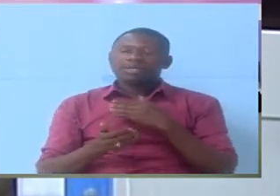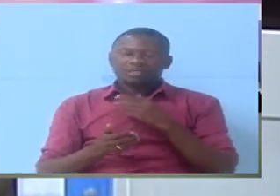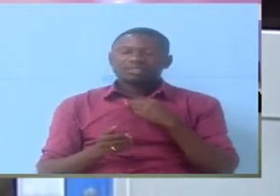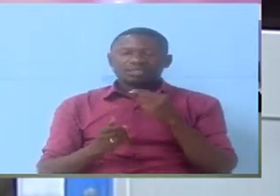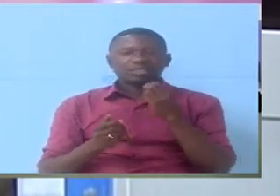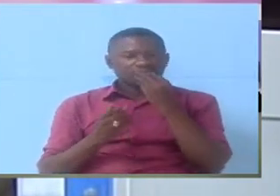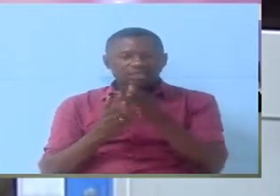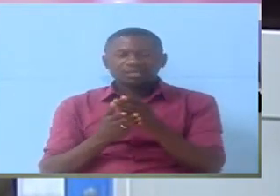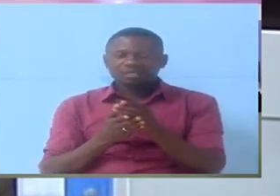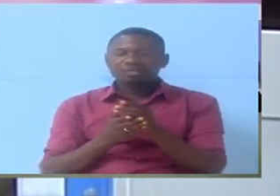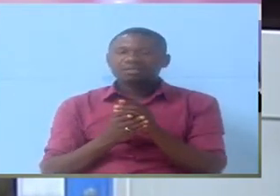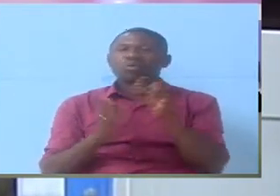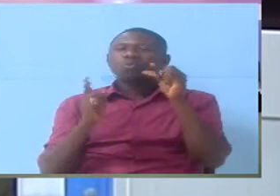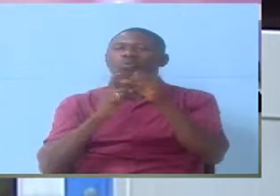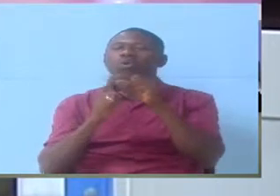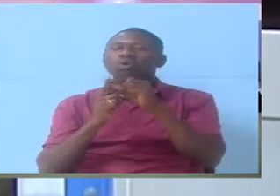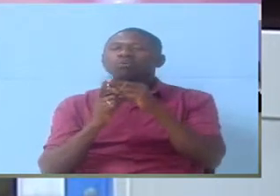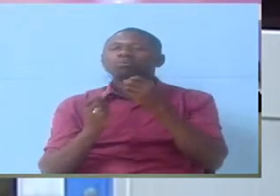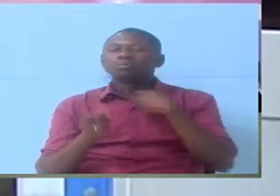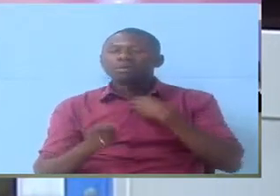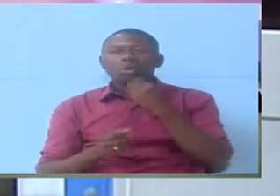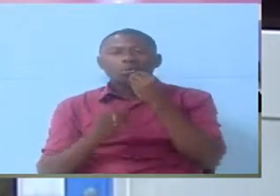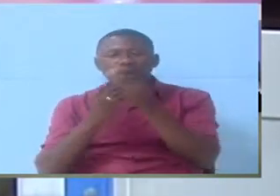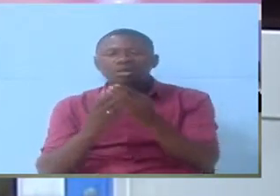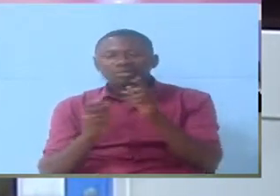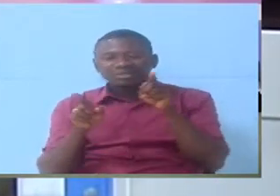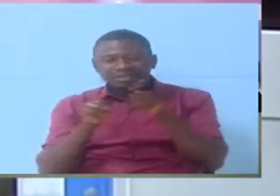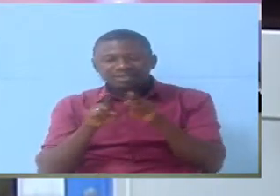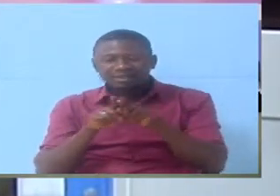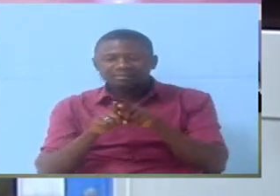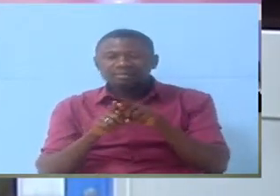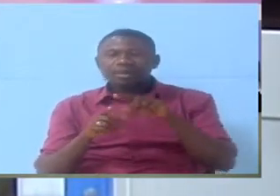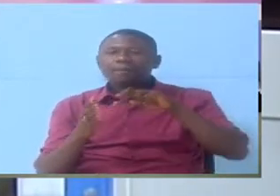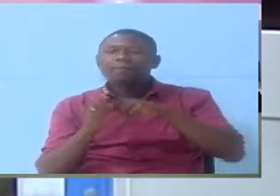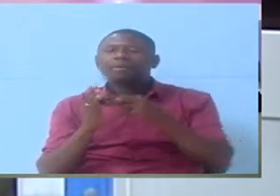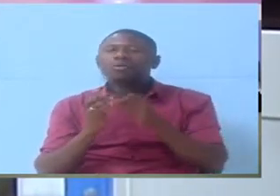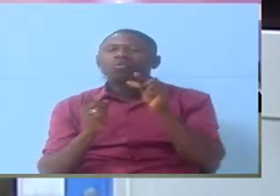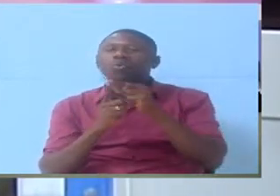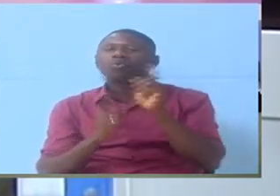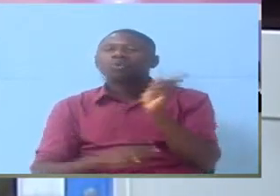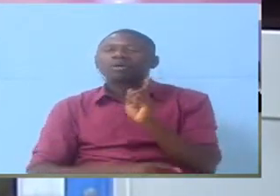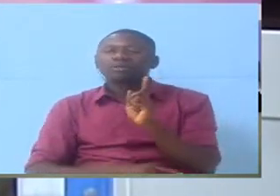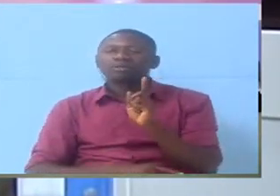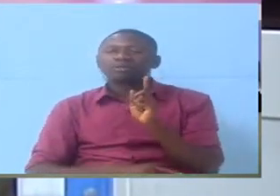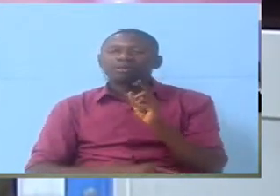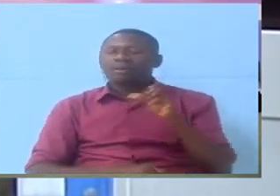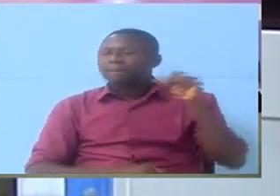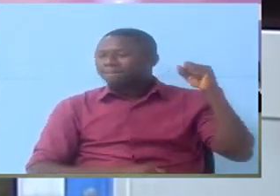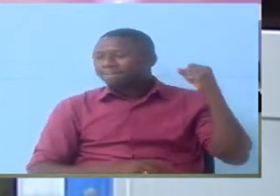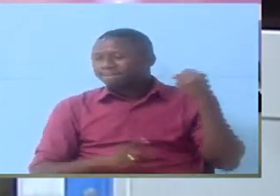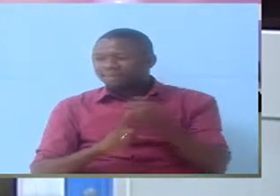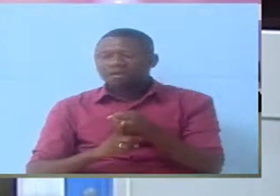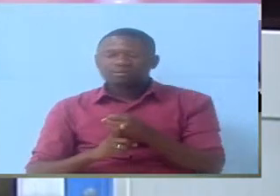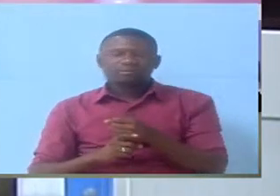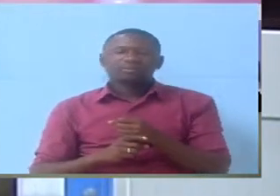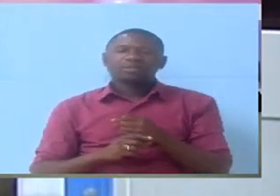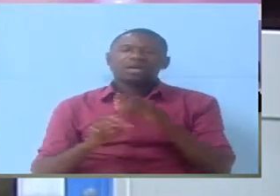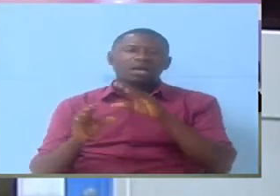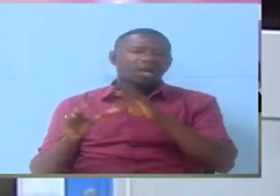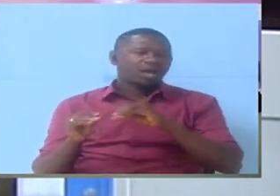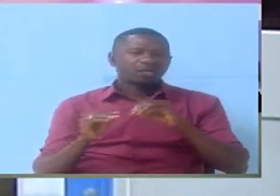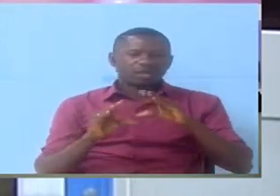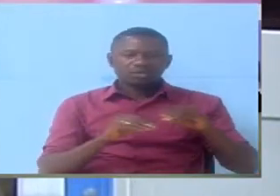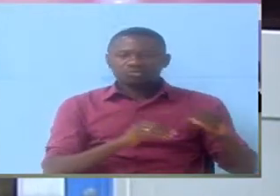so much used to that. And you know, kuma kama finance in kanje katu ndelta ofulale kafoko ni mutilimbali yaleti. So when that happened, iro